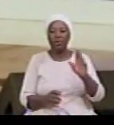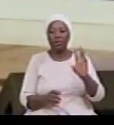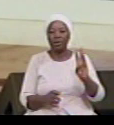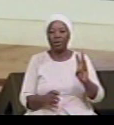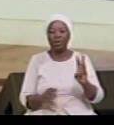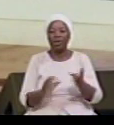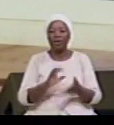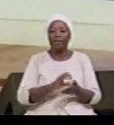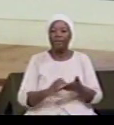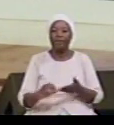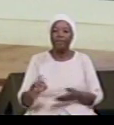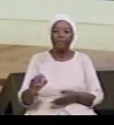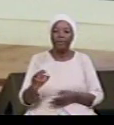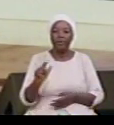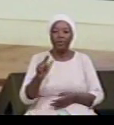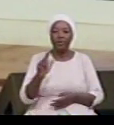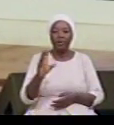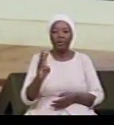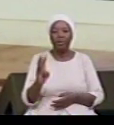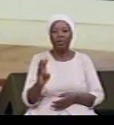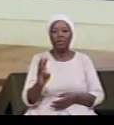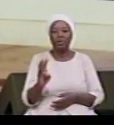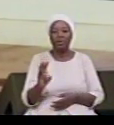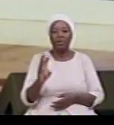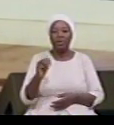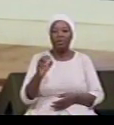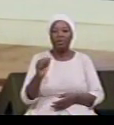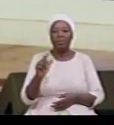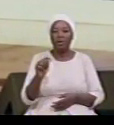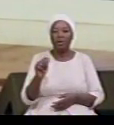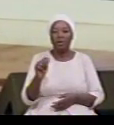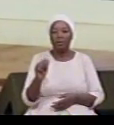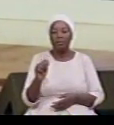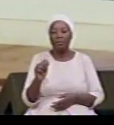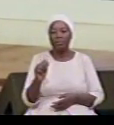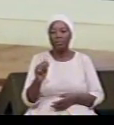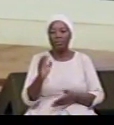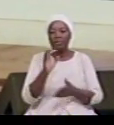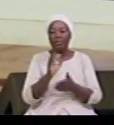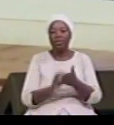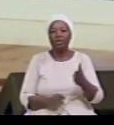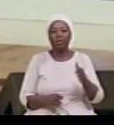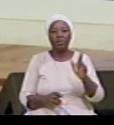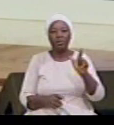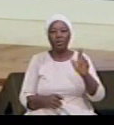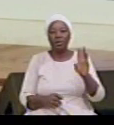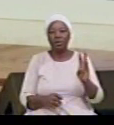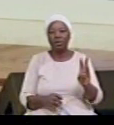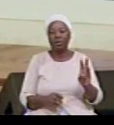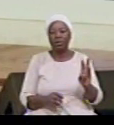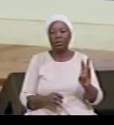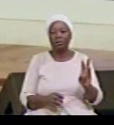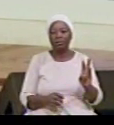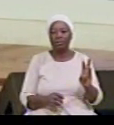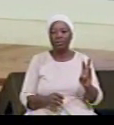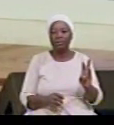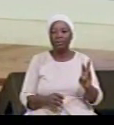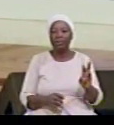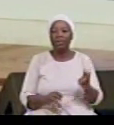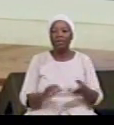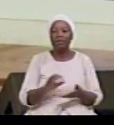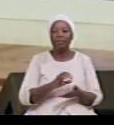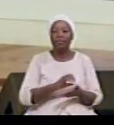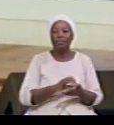verse 26, Matthew chapter 26, reading from